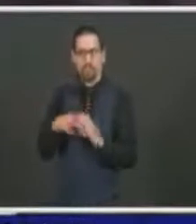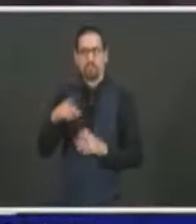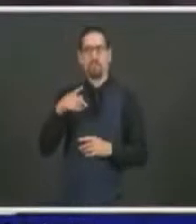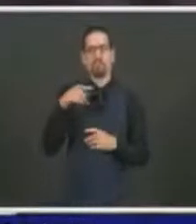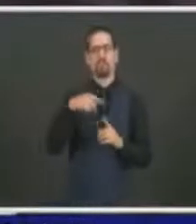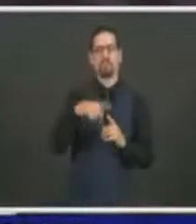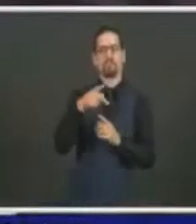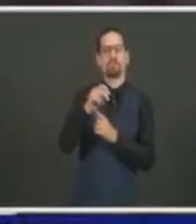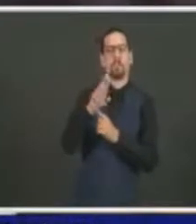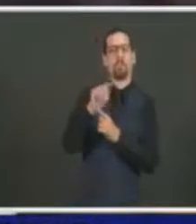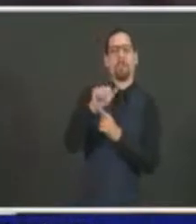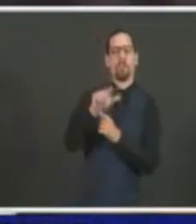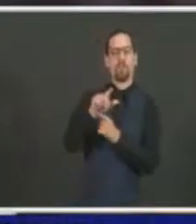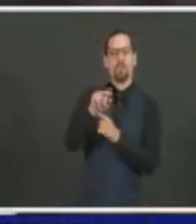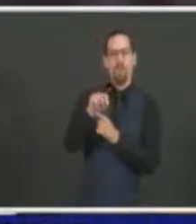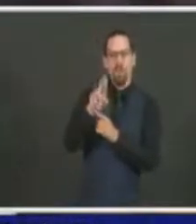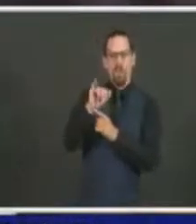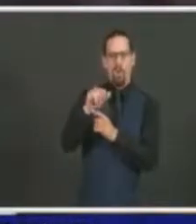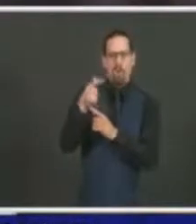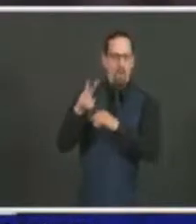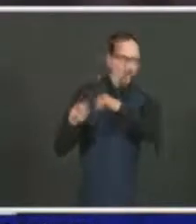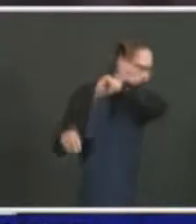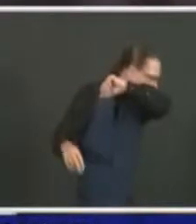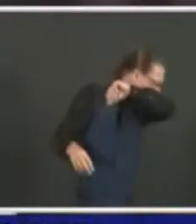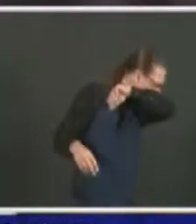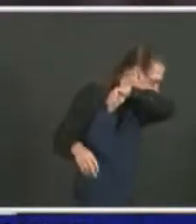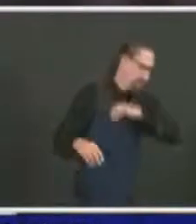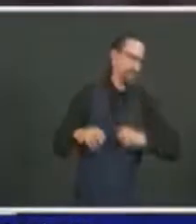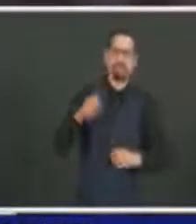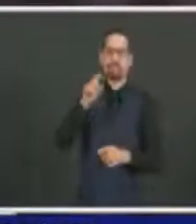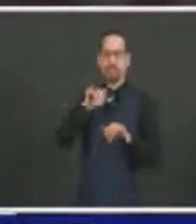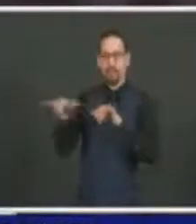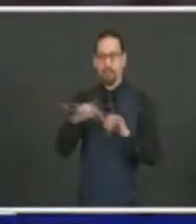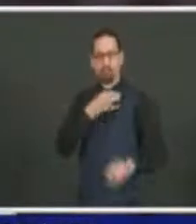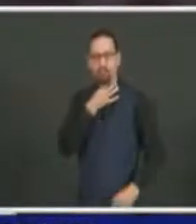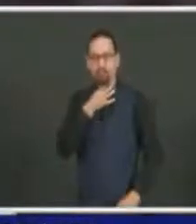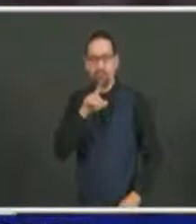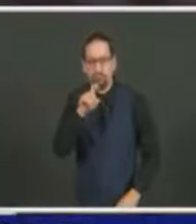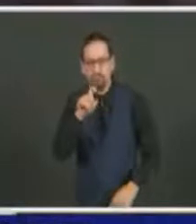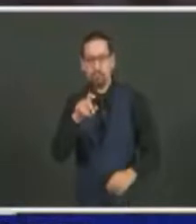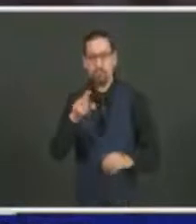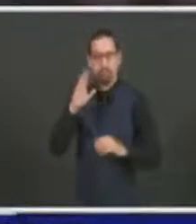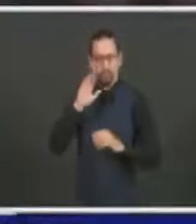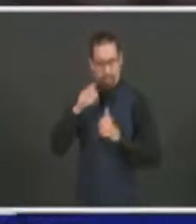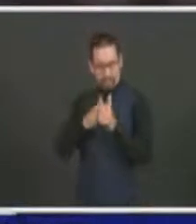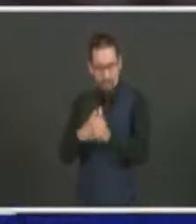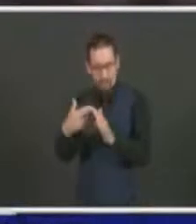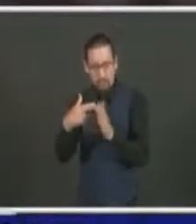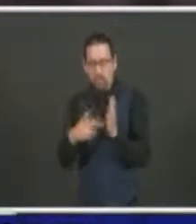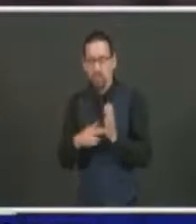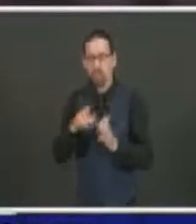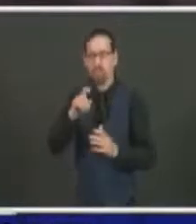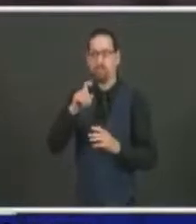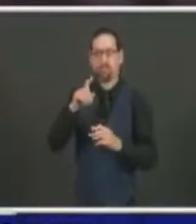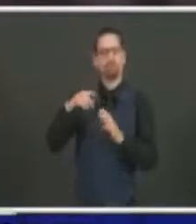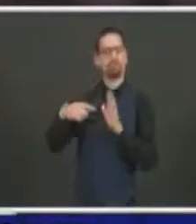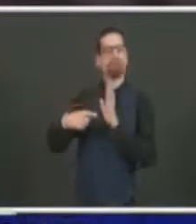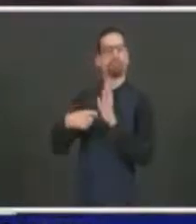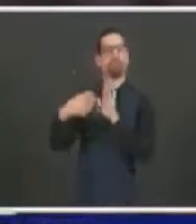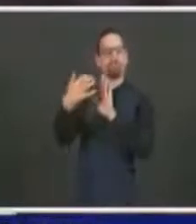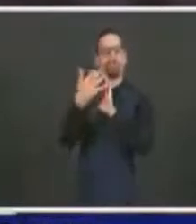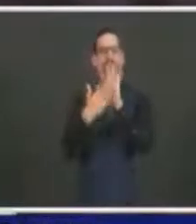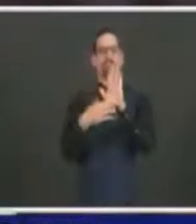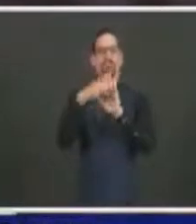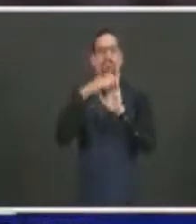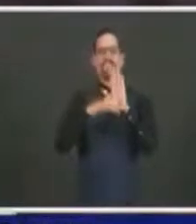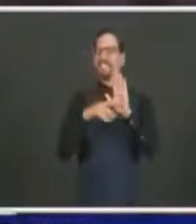in violation of specific regulations going forward, to really highlight, hey, if businesses do this, this is what